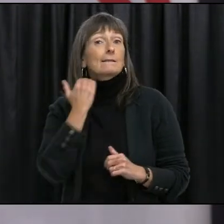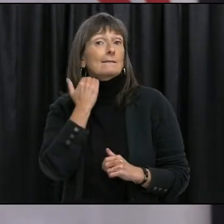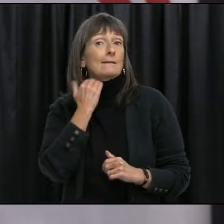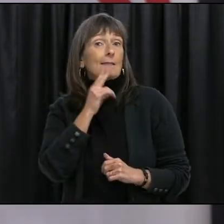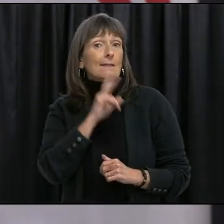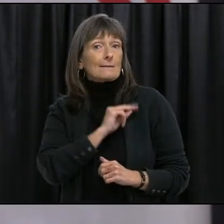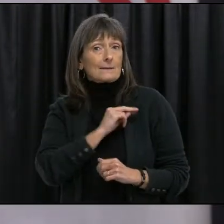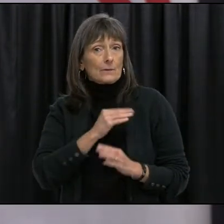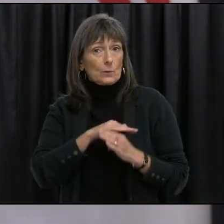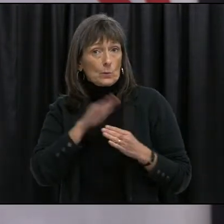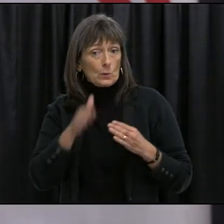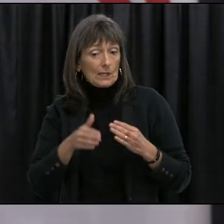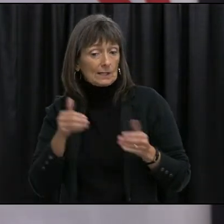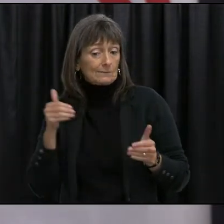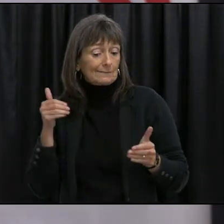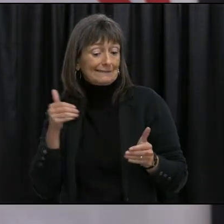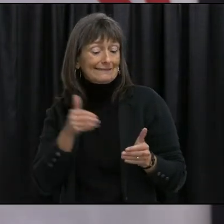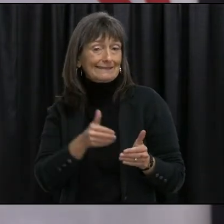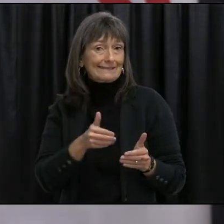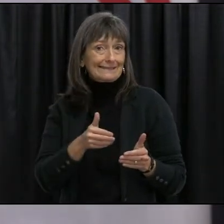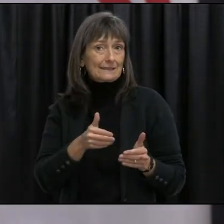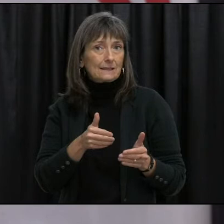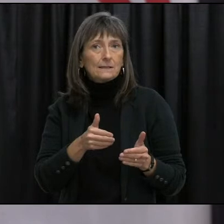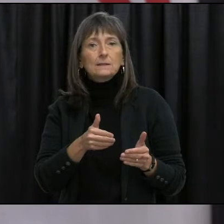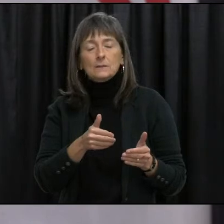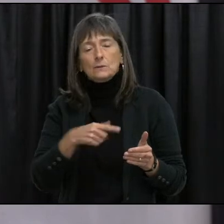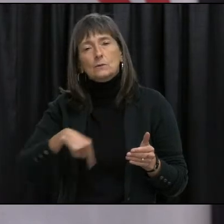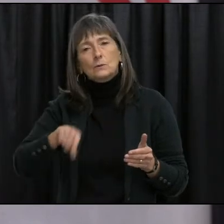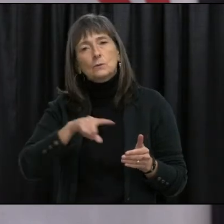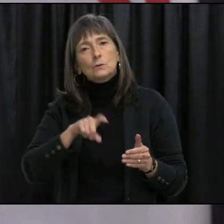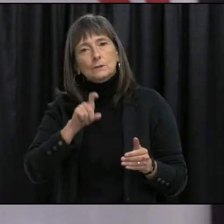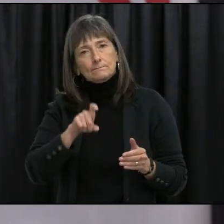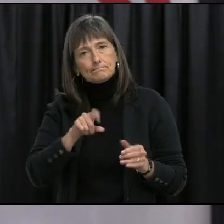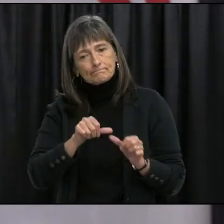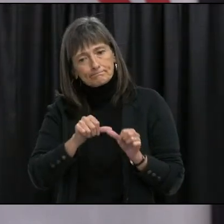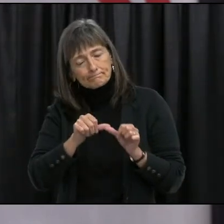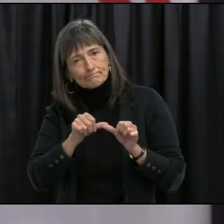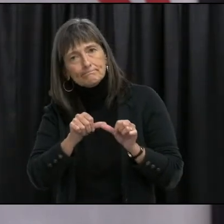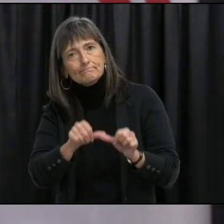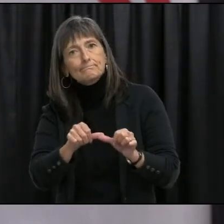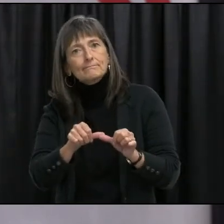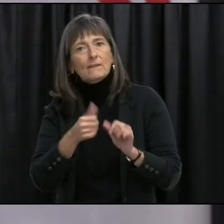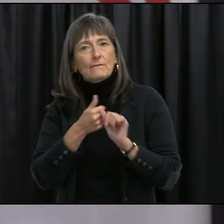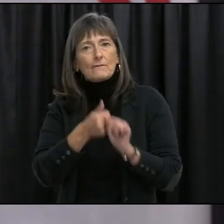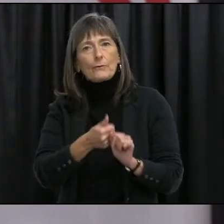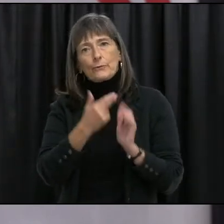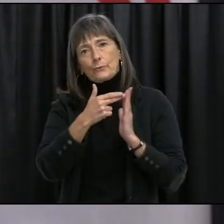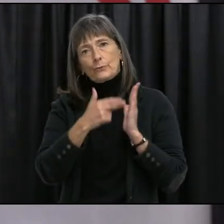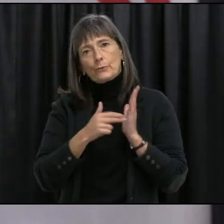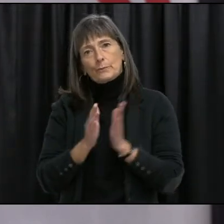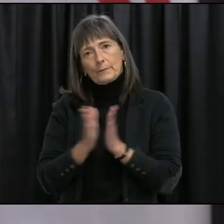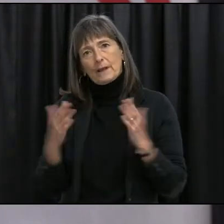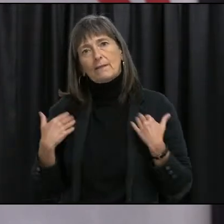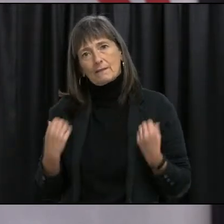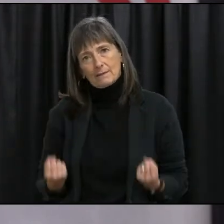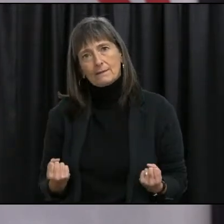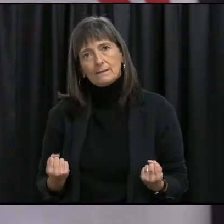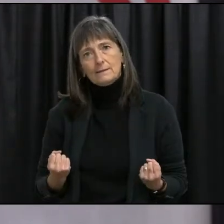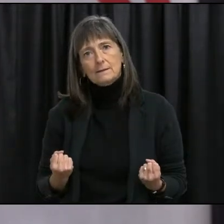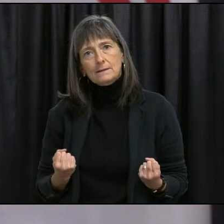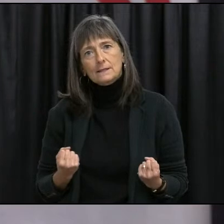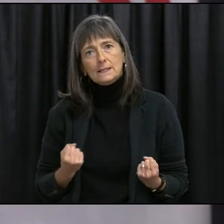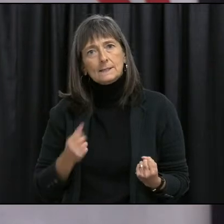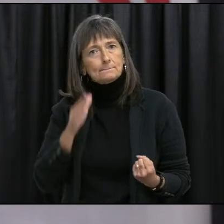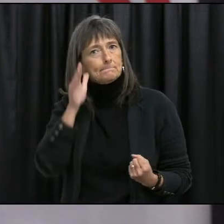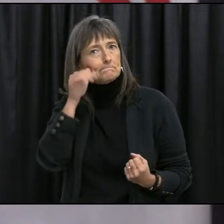weekend approaches, to continue to use good public health measures. We need to be vigilant.